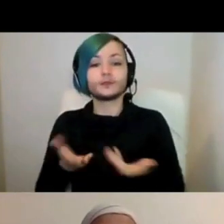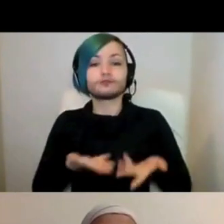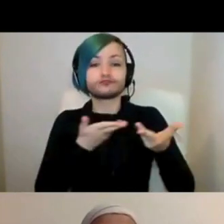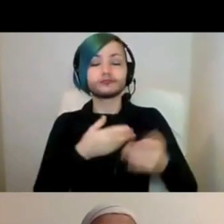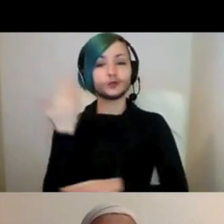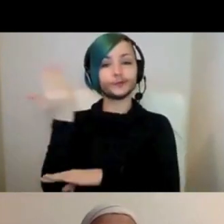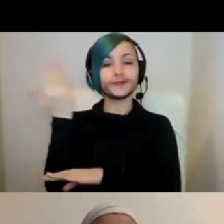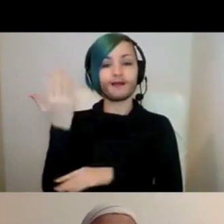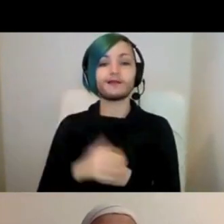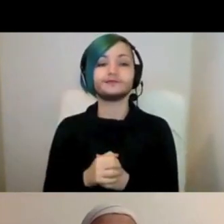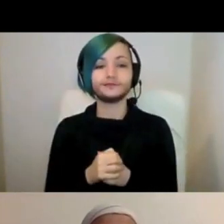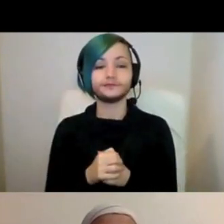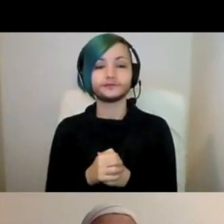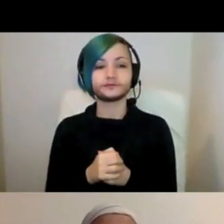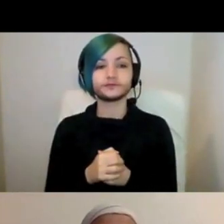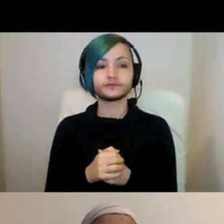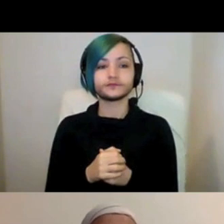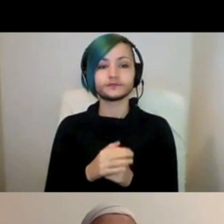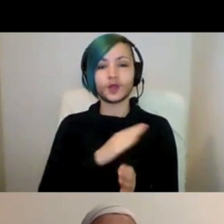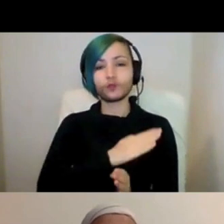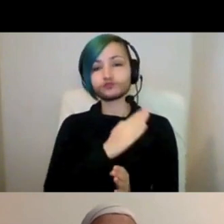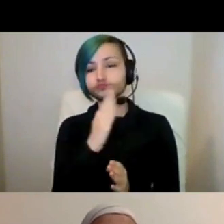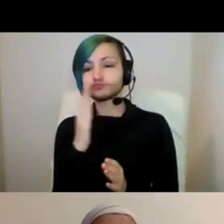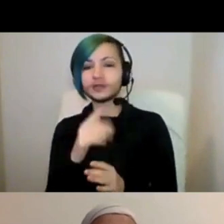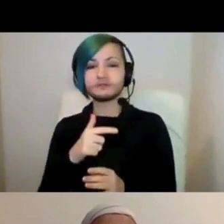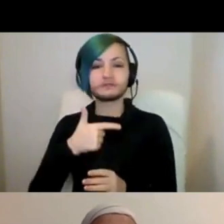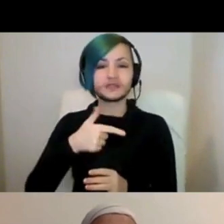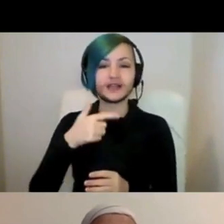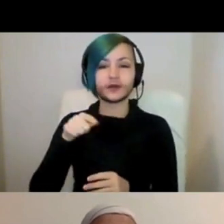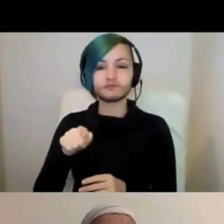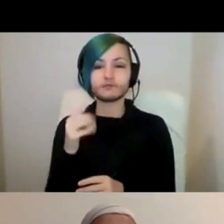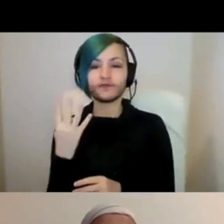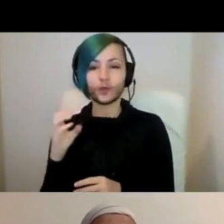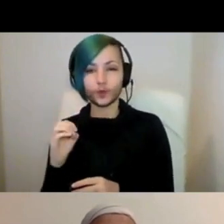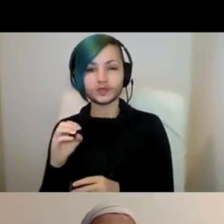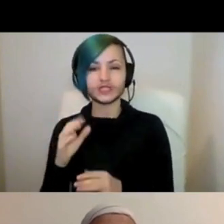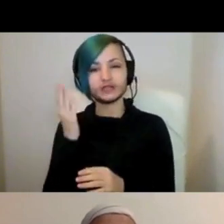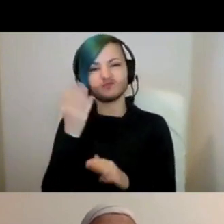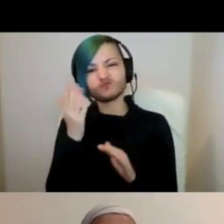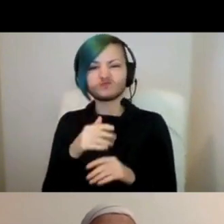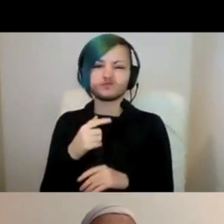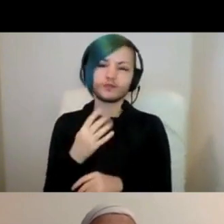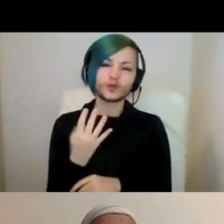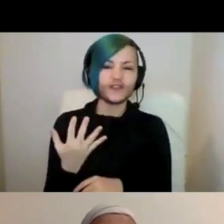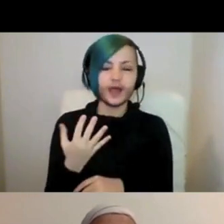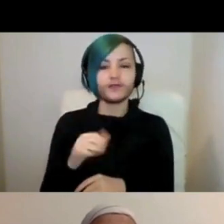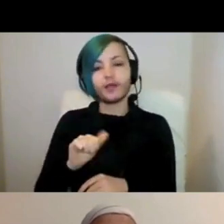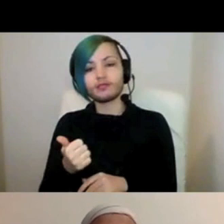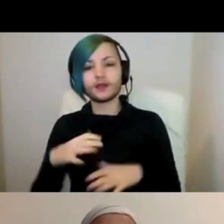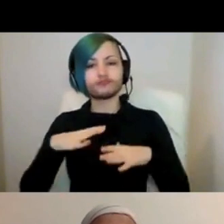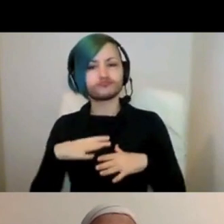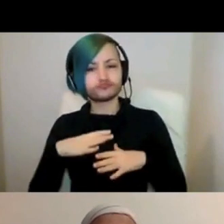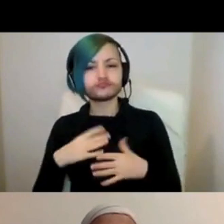speakers. We're going to run until about 7:40, 7:45 and have a short 10-minute break to allow everybody a bit of time